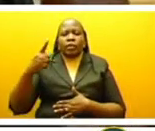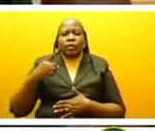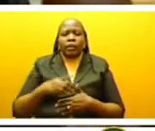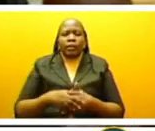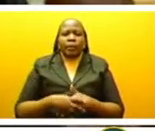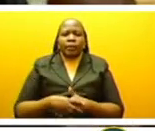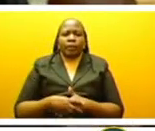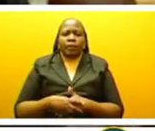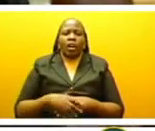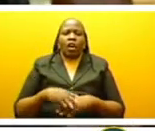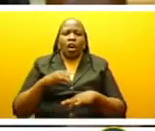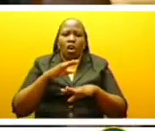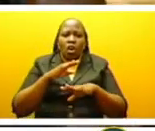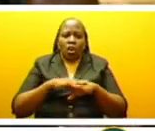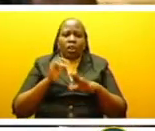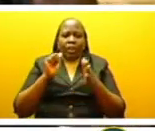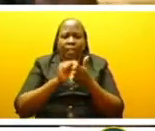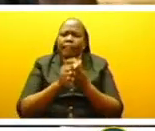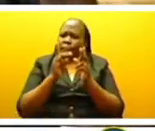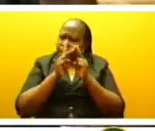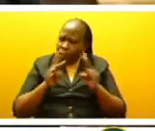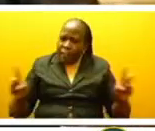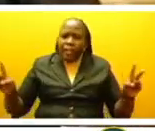on that very morning.